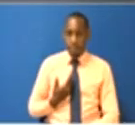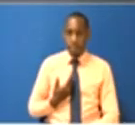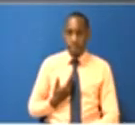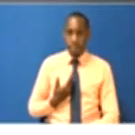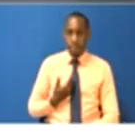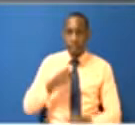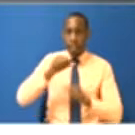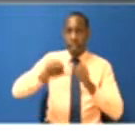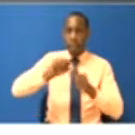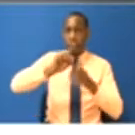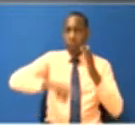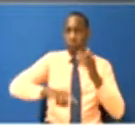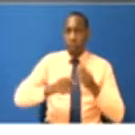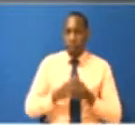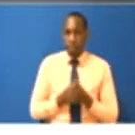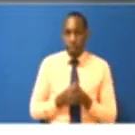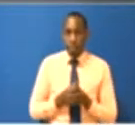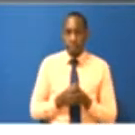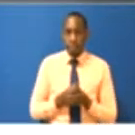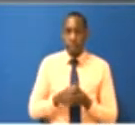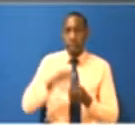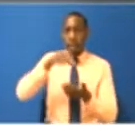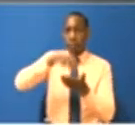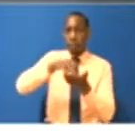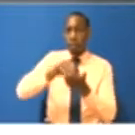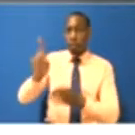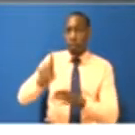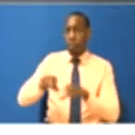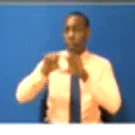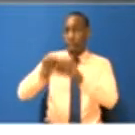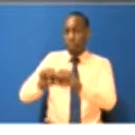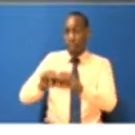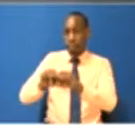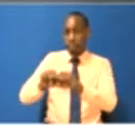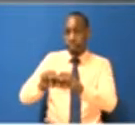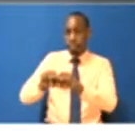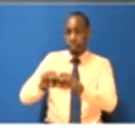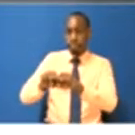is really about what the position adobe occupies